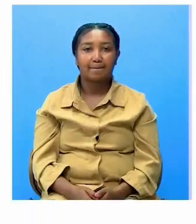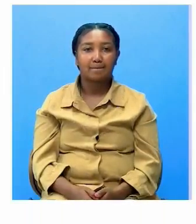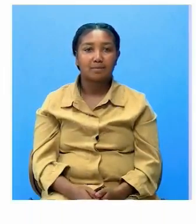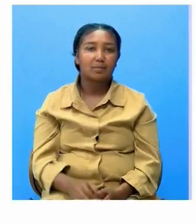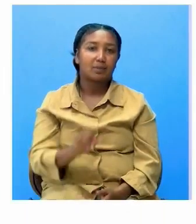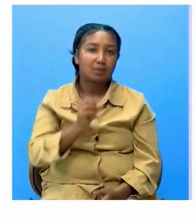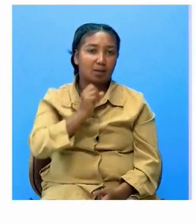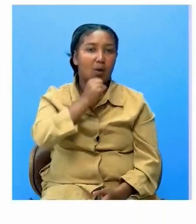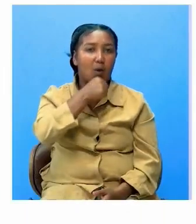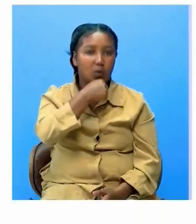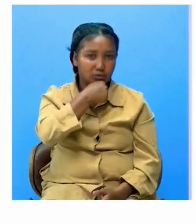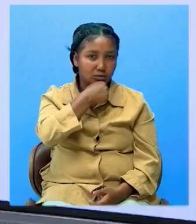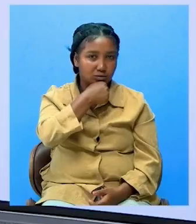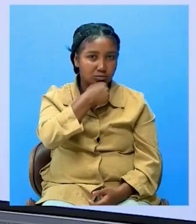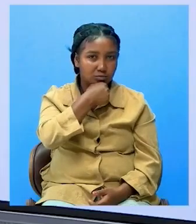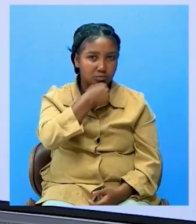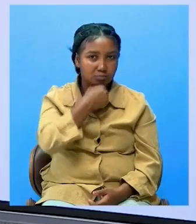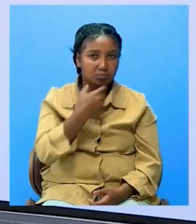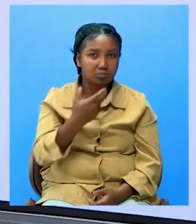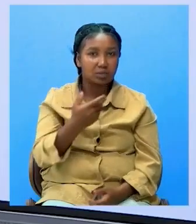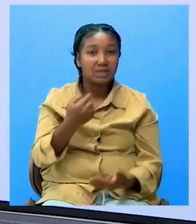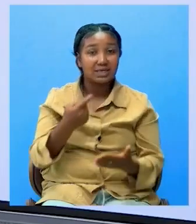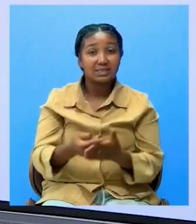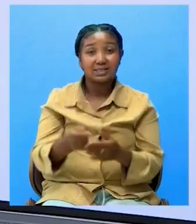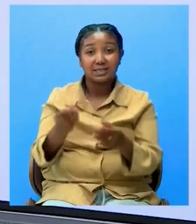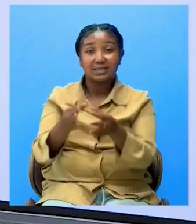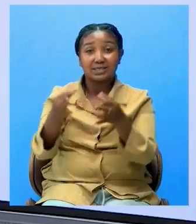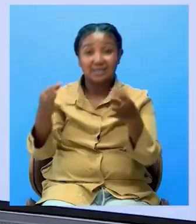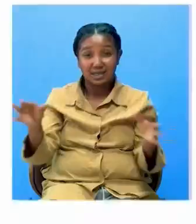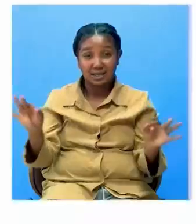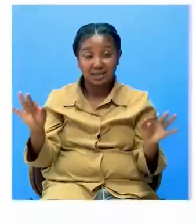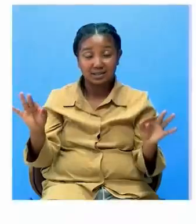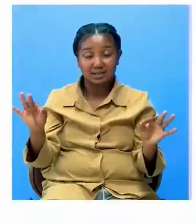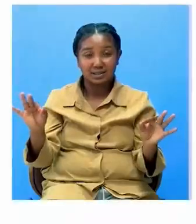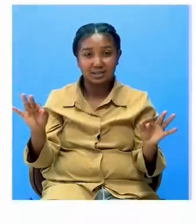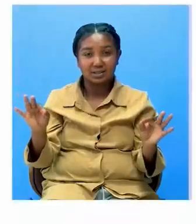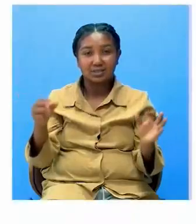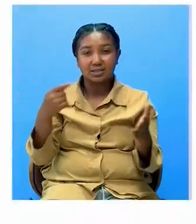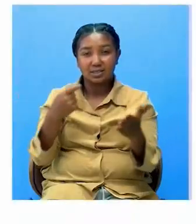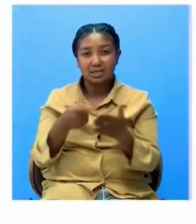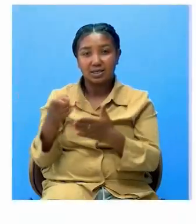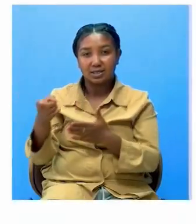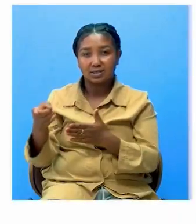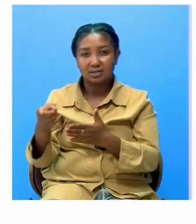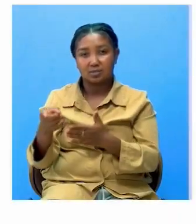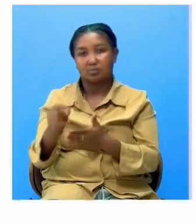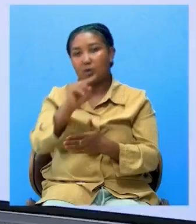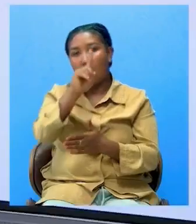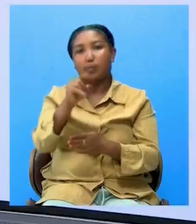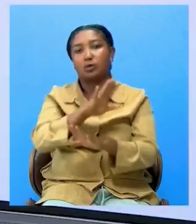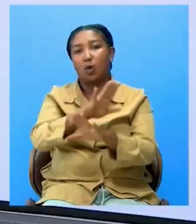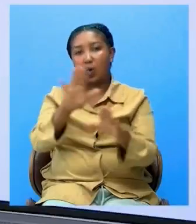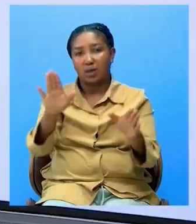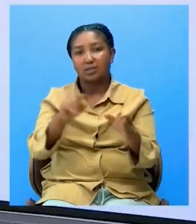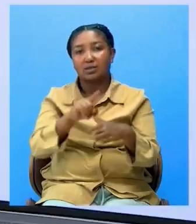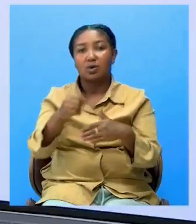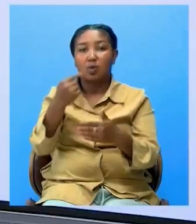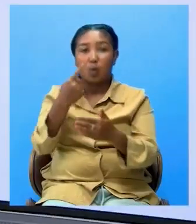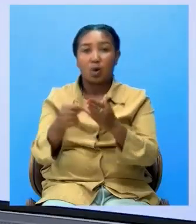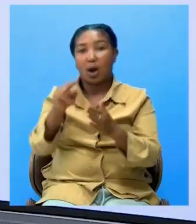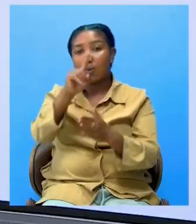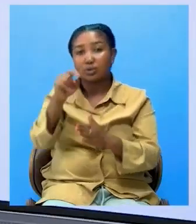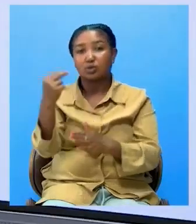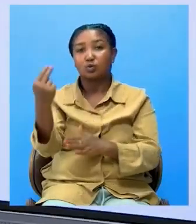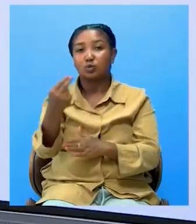odd, if you see it. In this sentence, here is only apostrophe. So only apostrophe